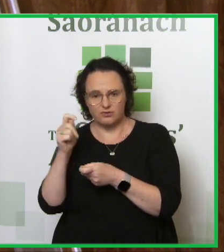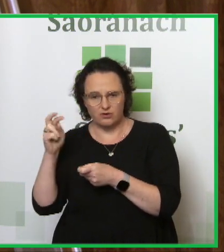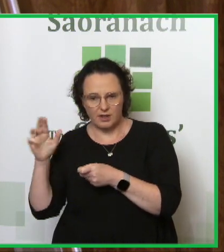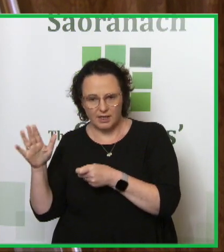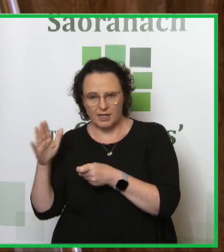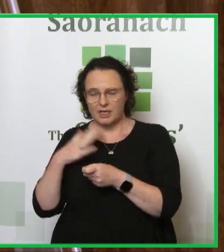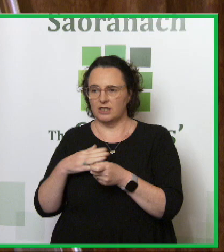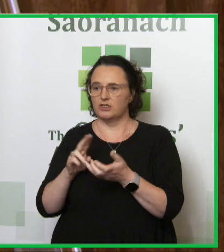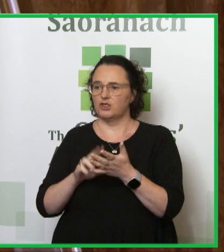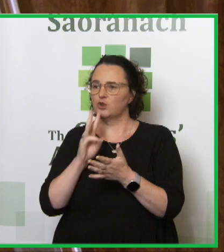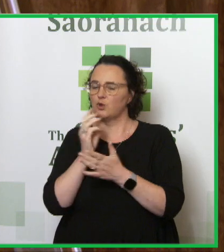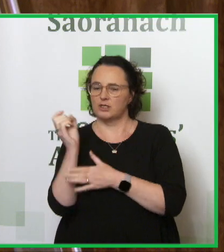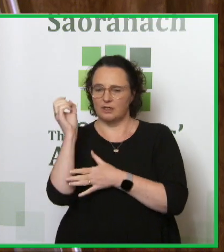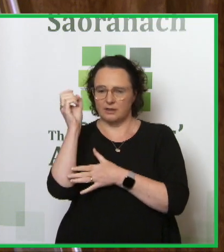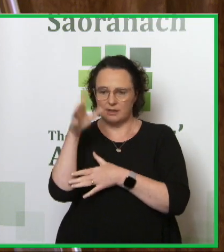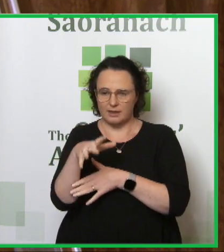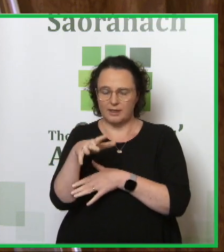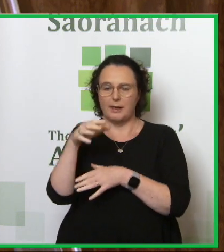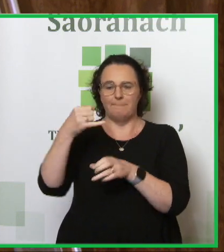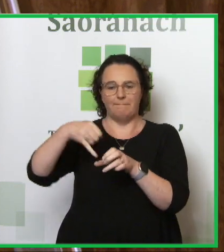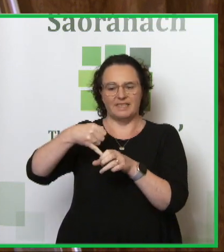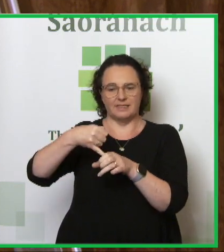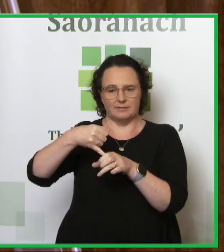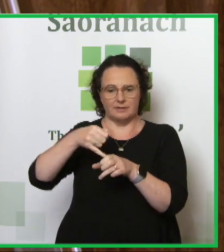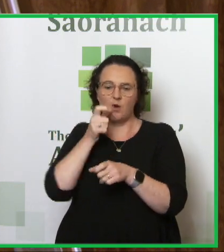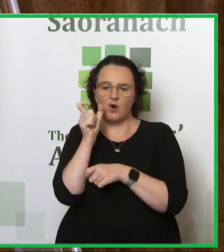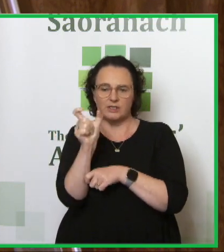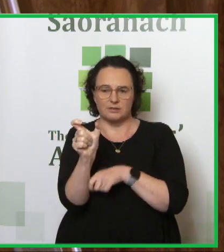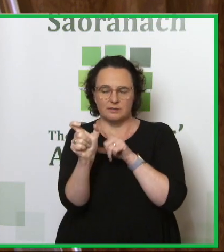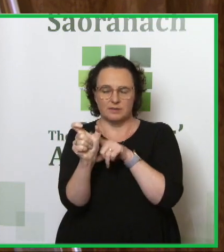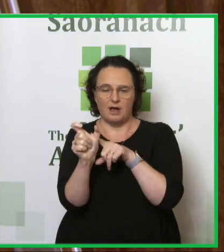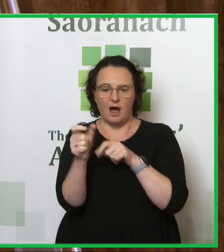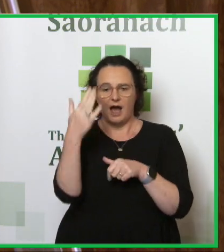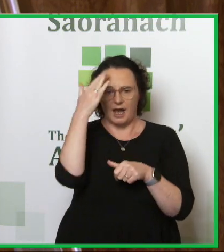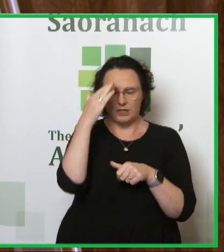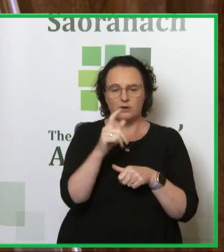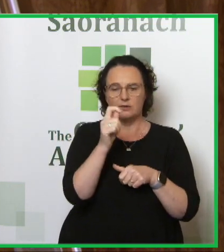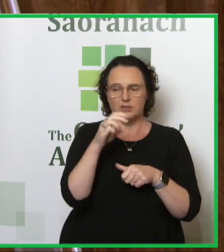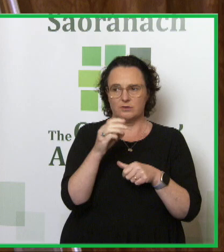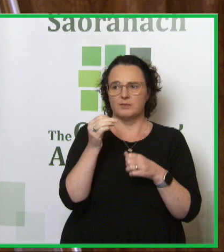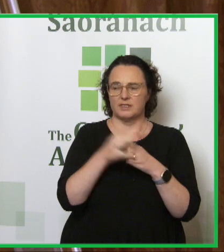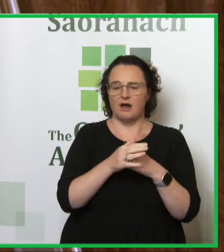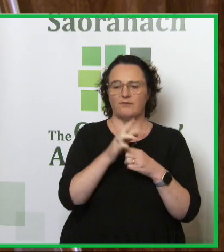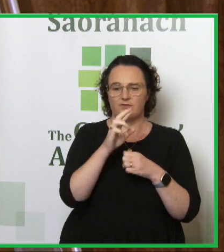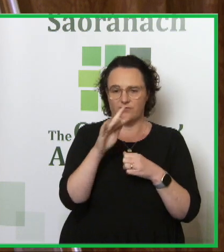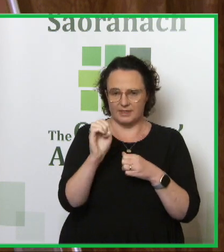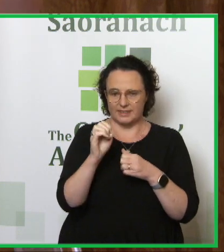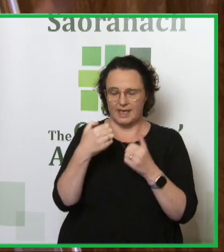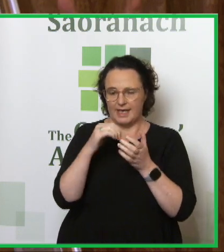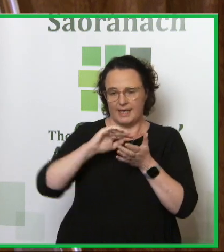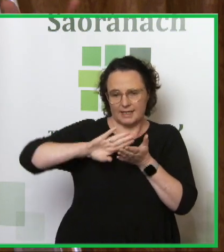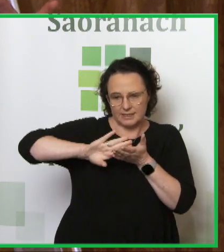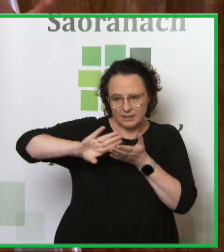You can't just throw the term medicine around. And I know the terms of reference of this Citizens' Assembly excluded